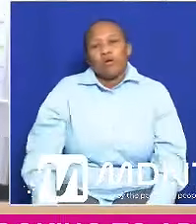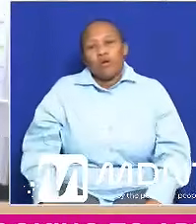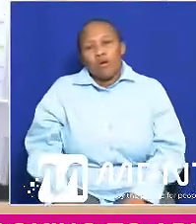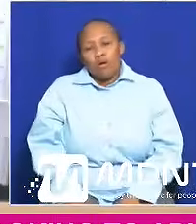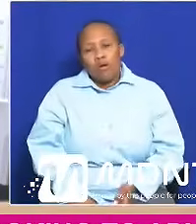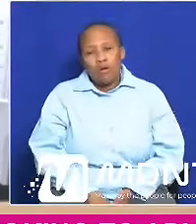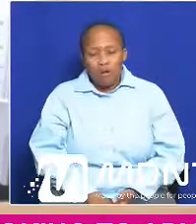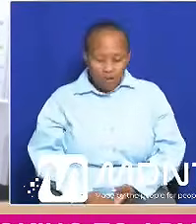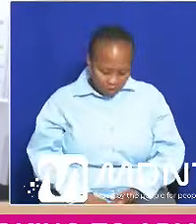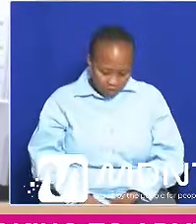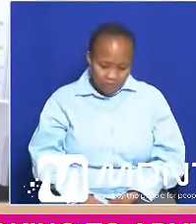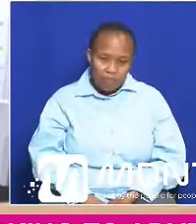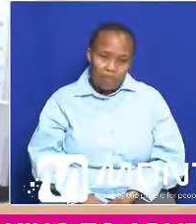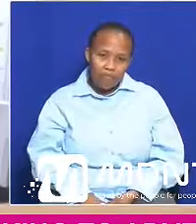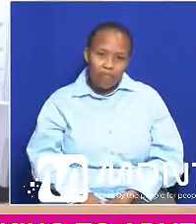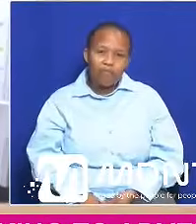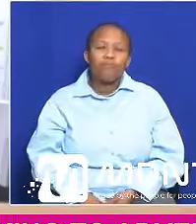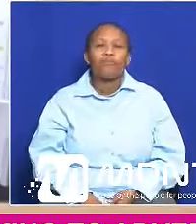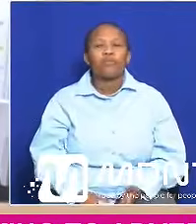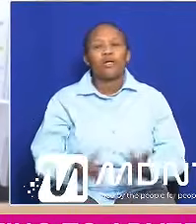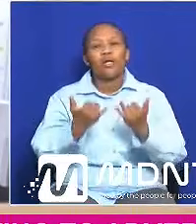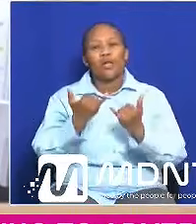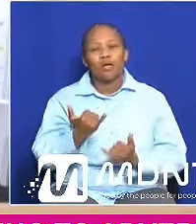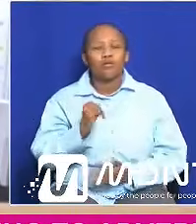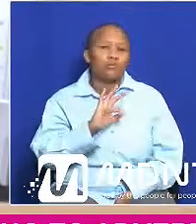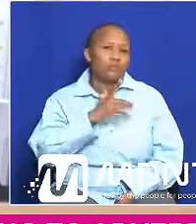we are now in December 2024.